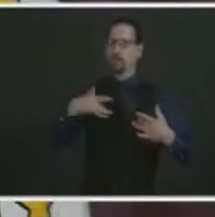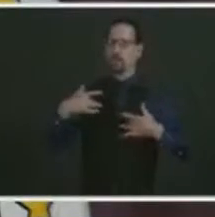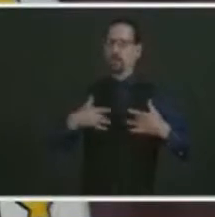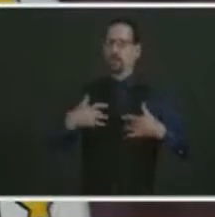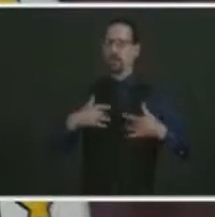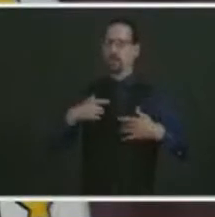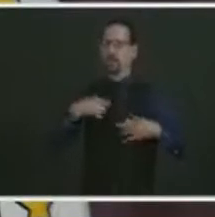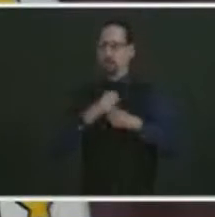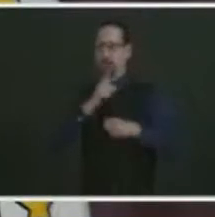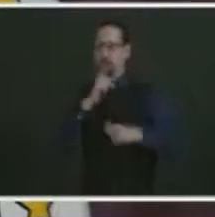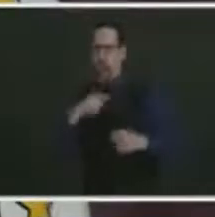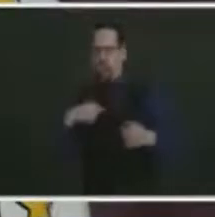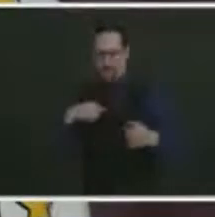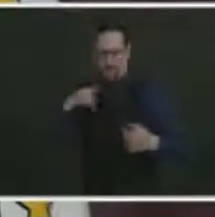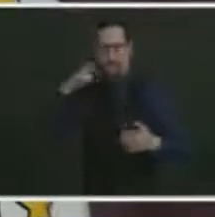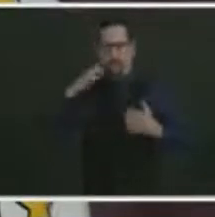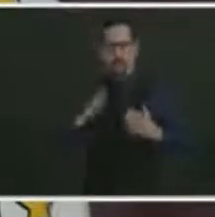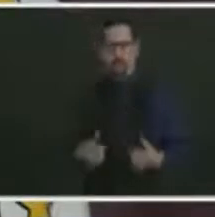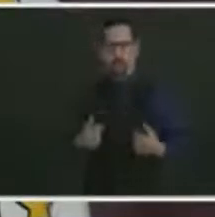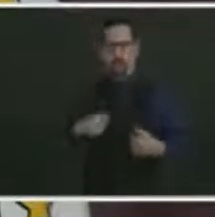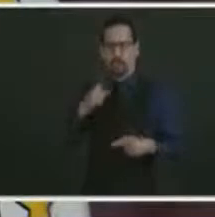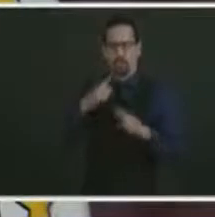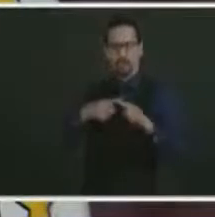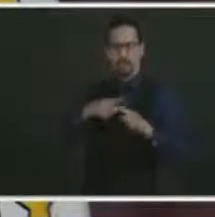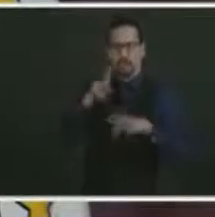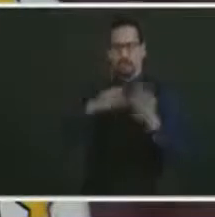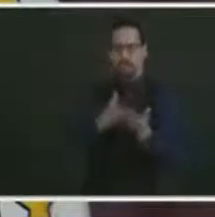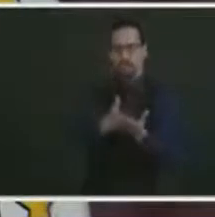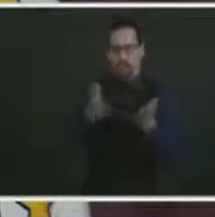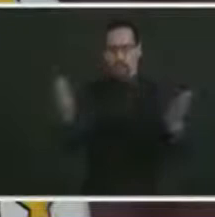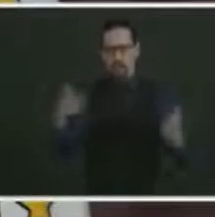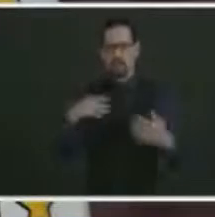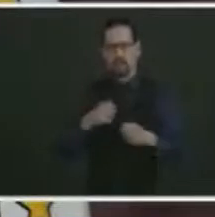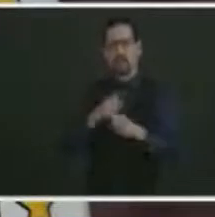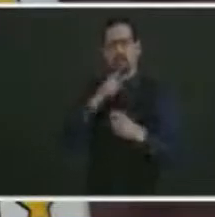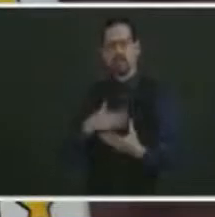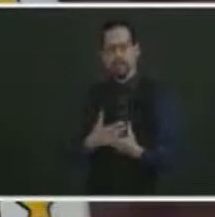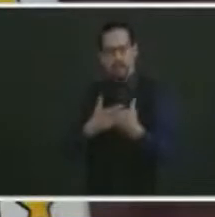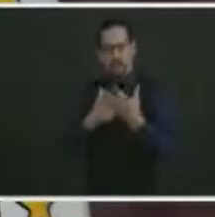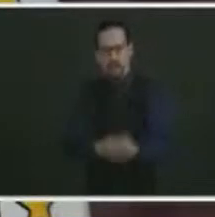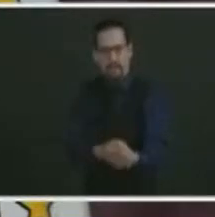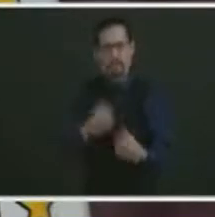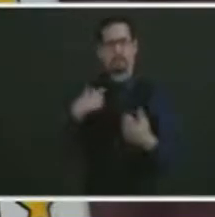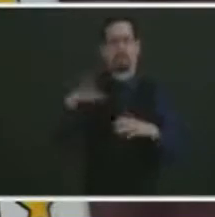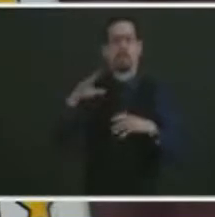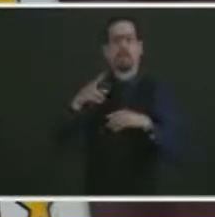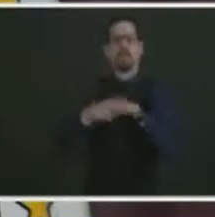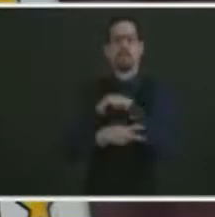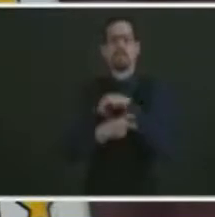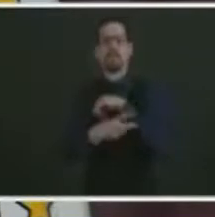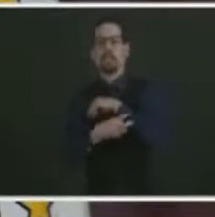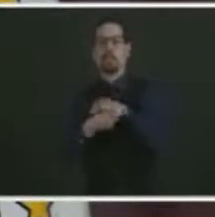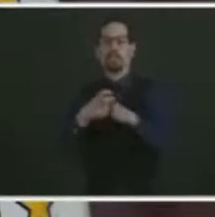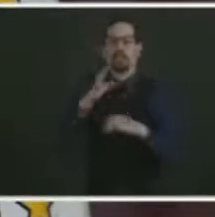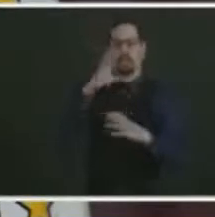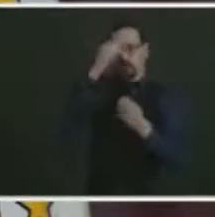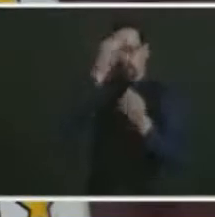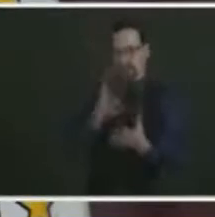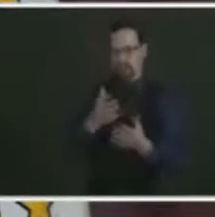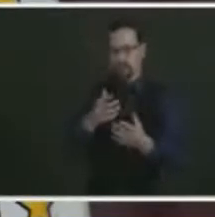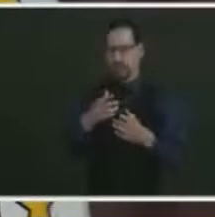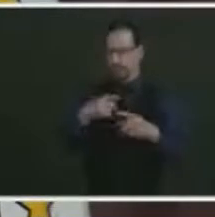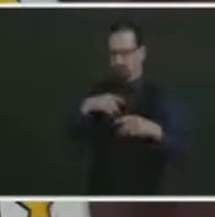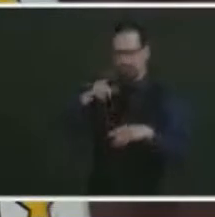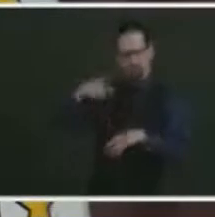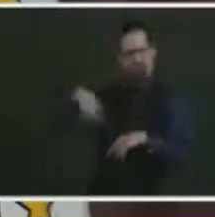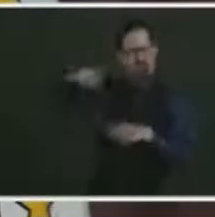people of Rhode Island, and I want you to have confidence that no one's going to get a hold of your data. This is what I would like you to have confidence